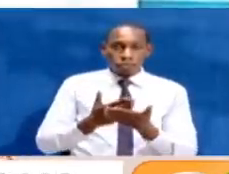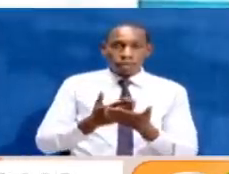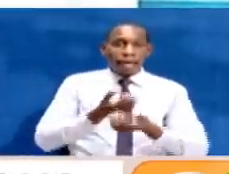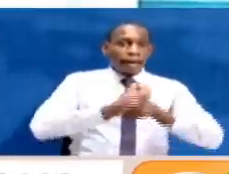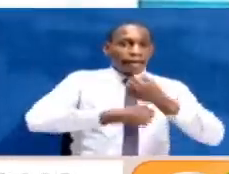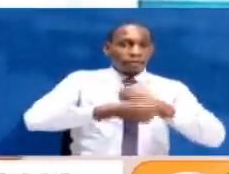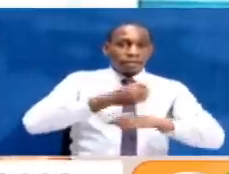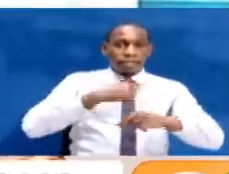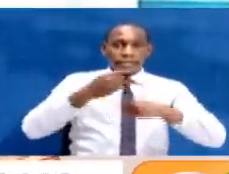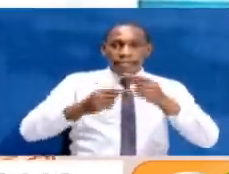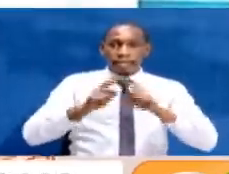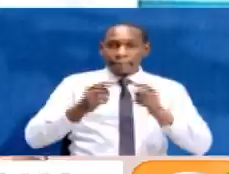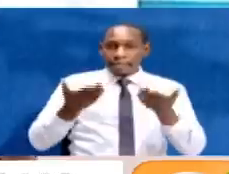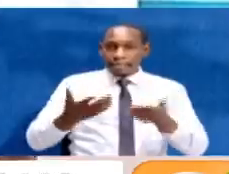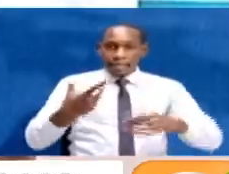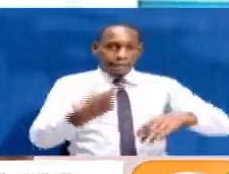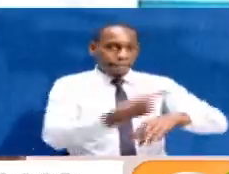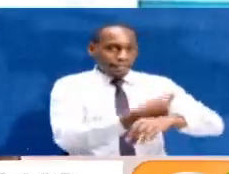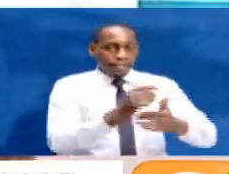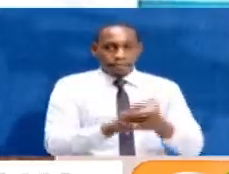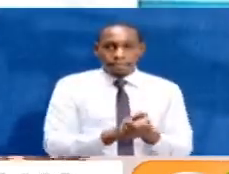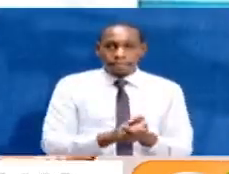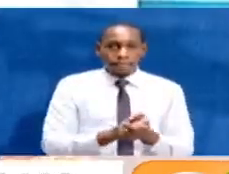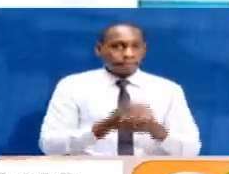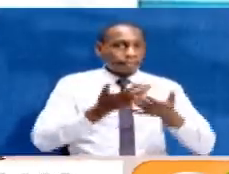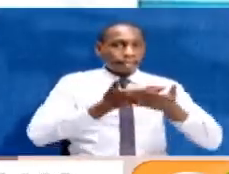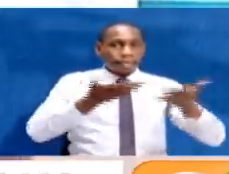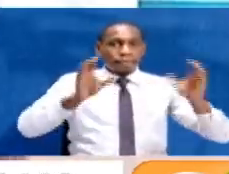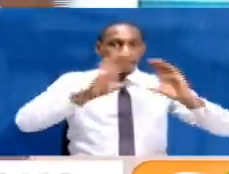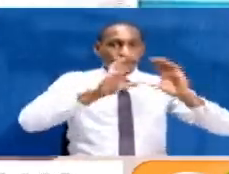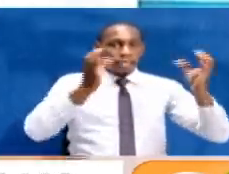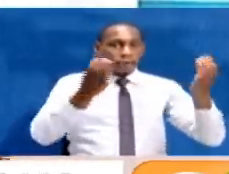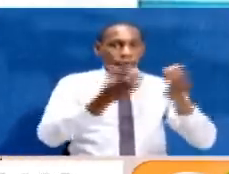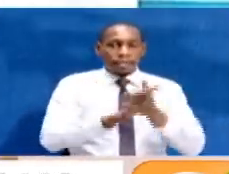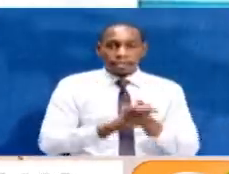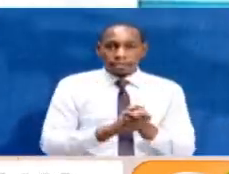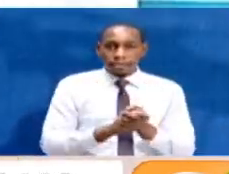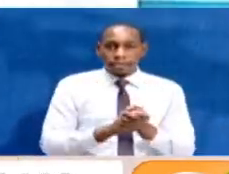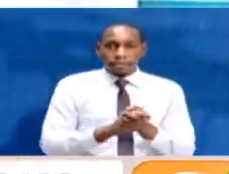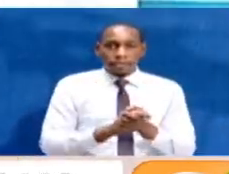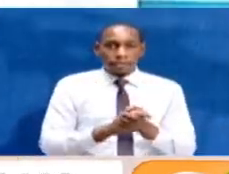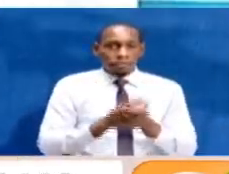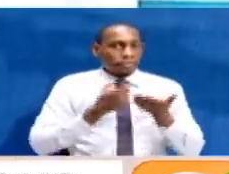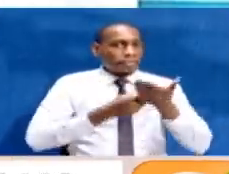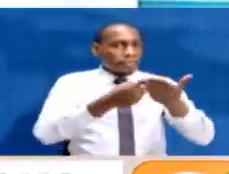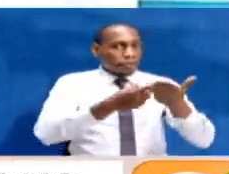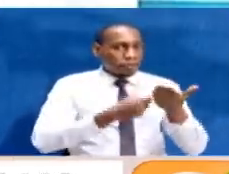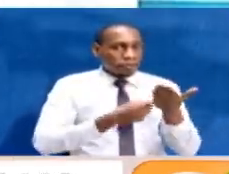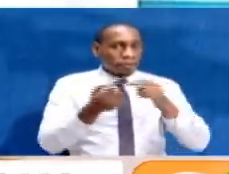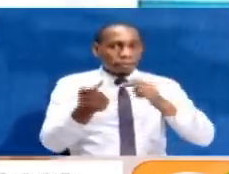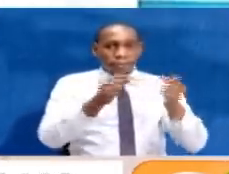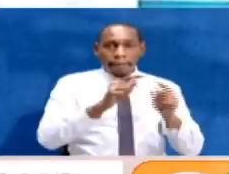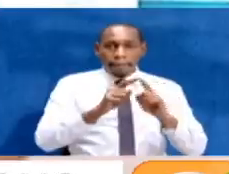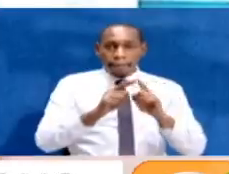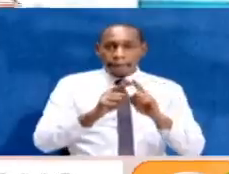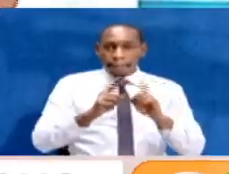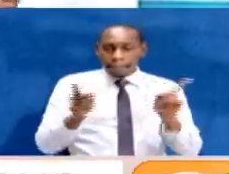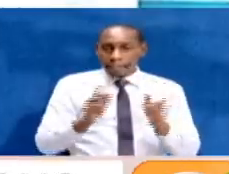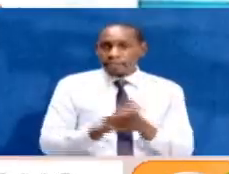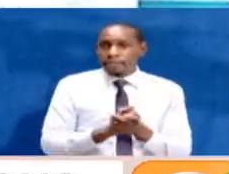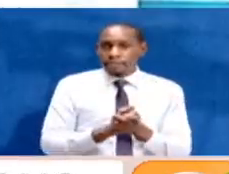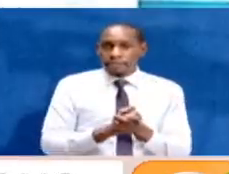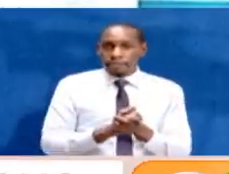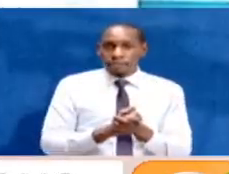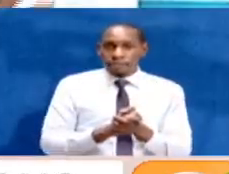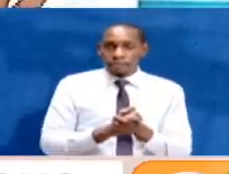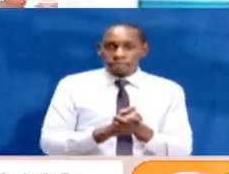going on. And right now, I mean, vaccine all over the world, there's always all this controversy about them, but what deals with it is actually